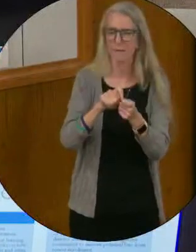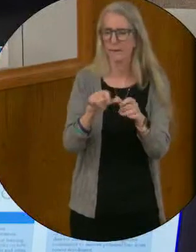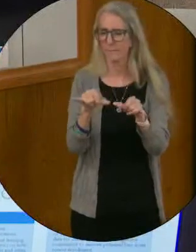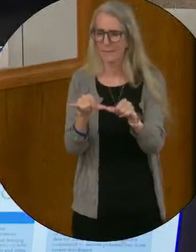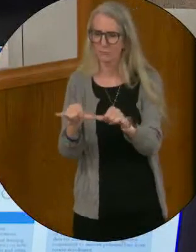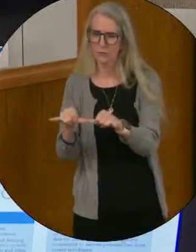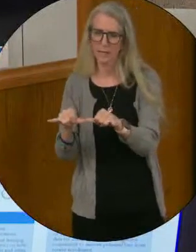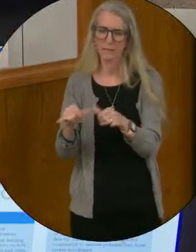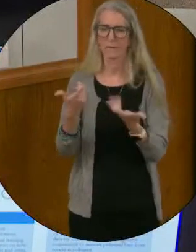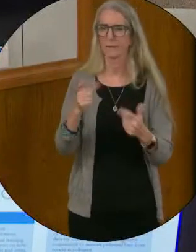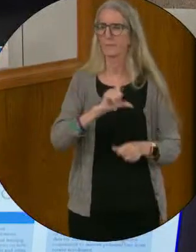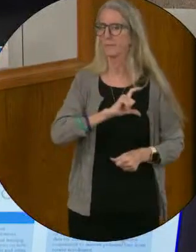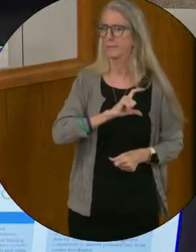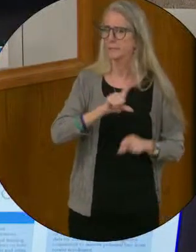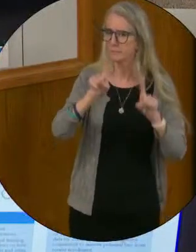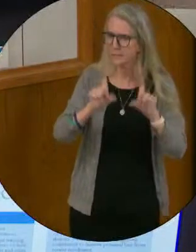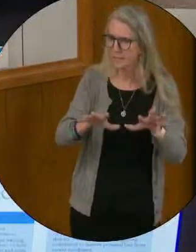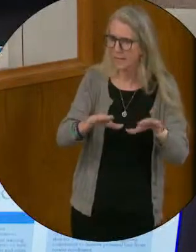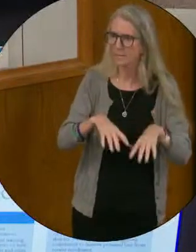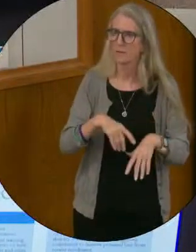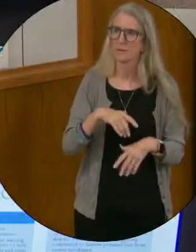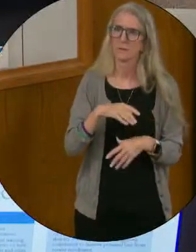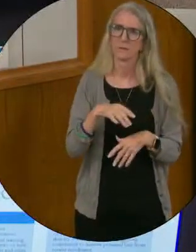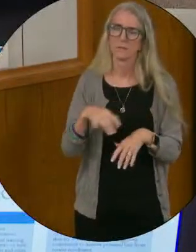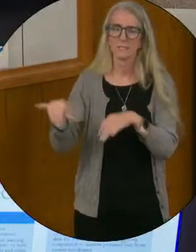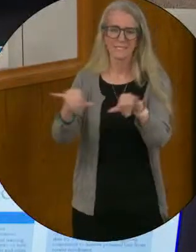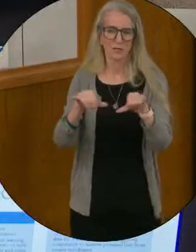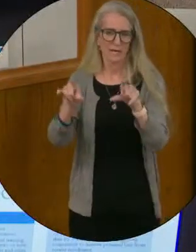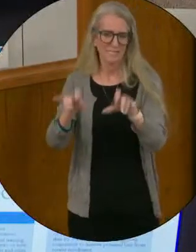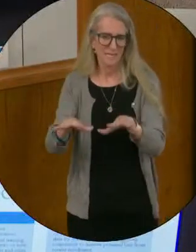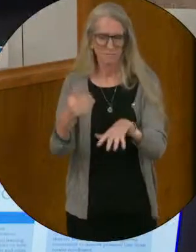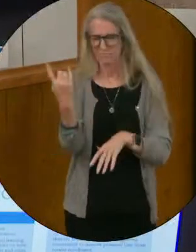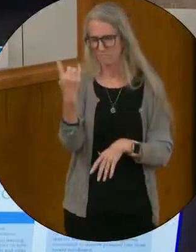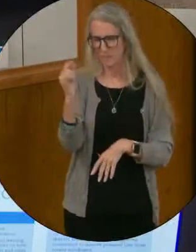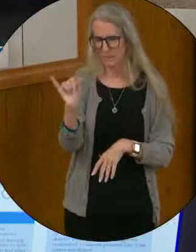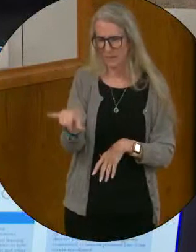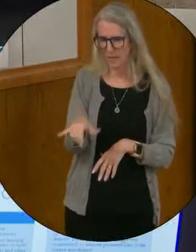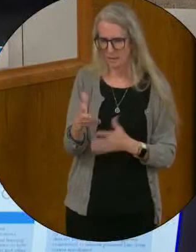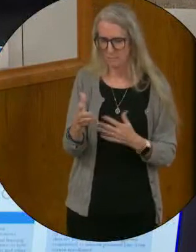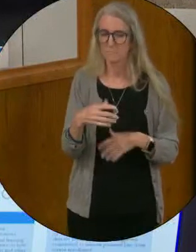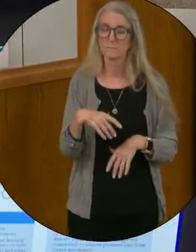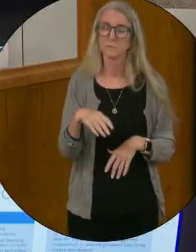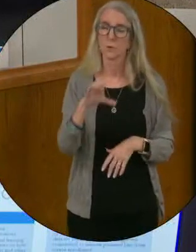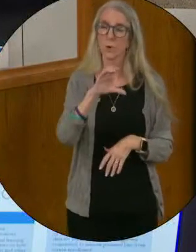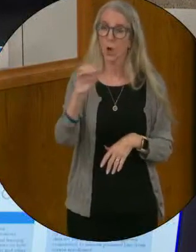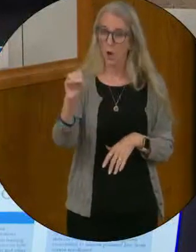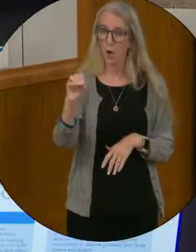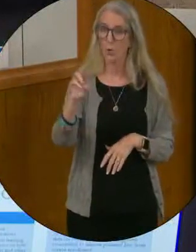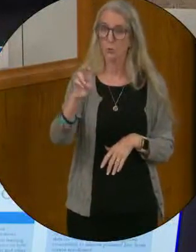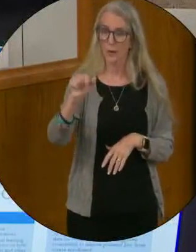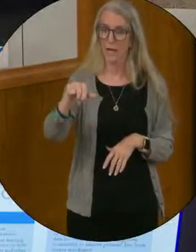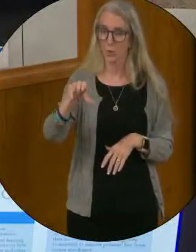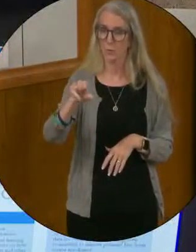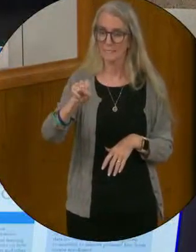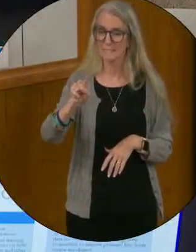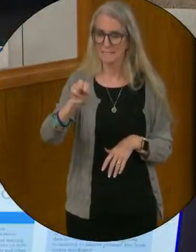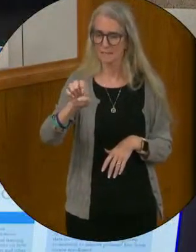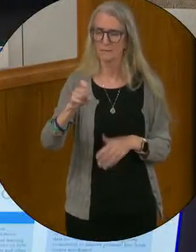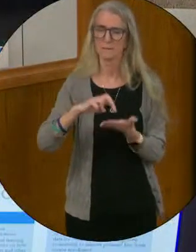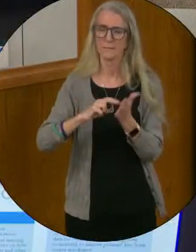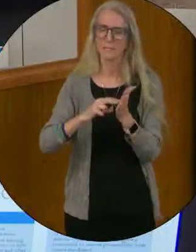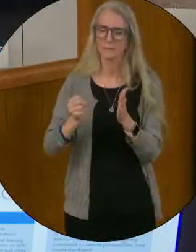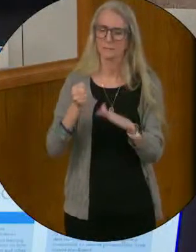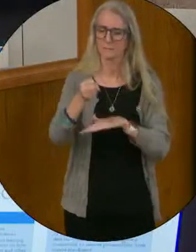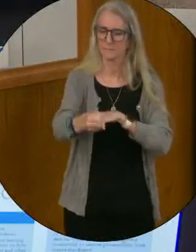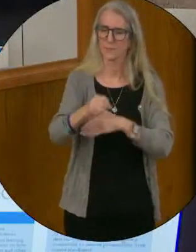of a placement exam, standardized tests, something like that. So what co-requisite does is it places students in